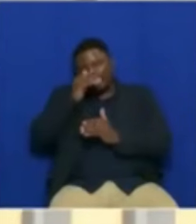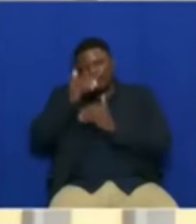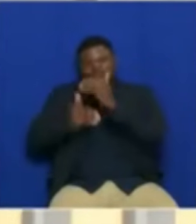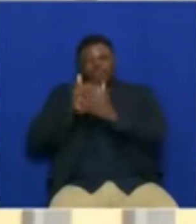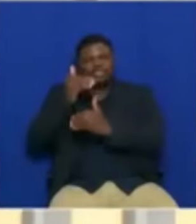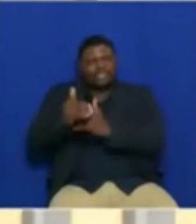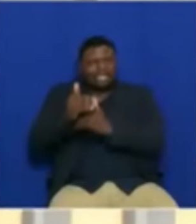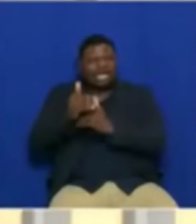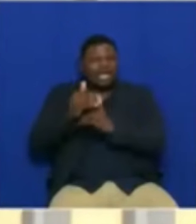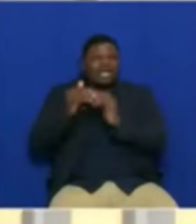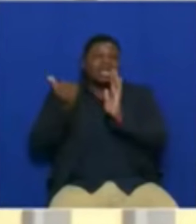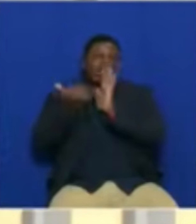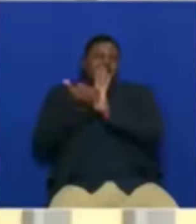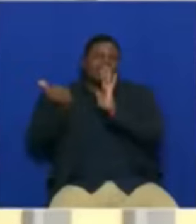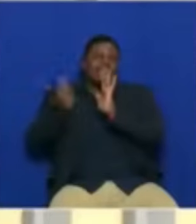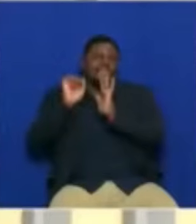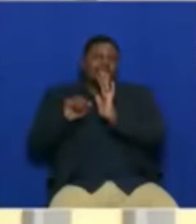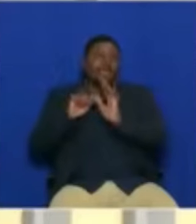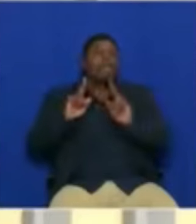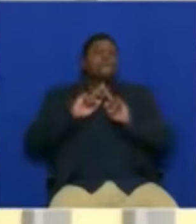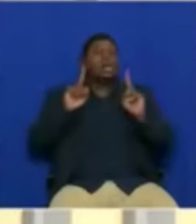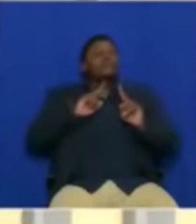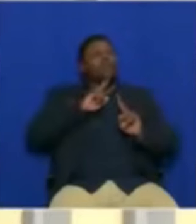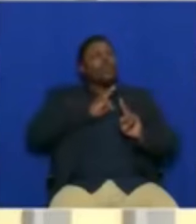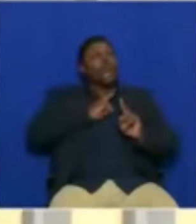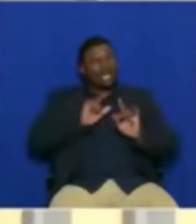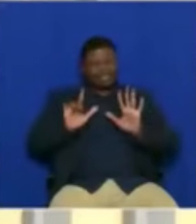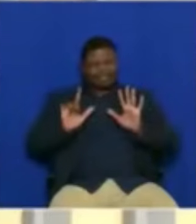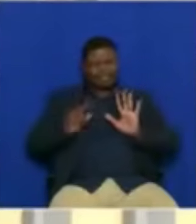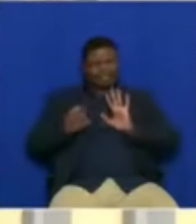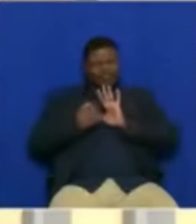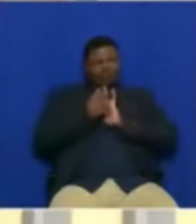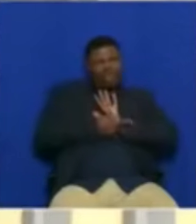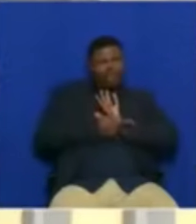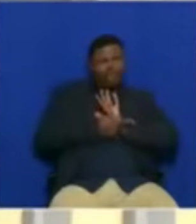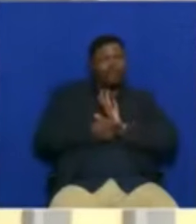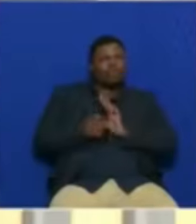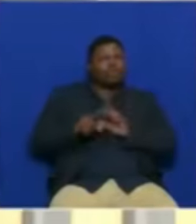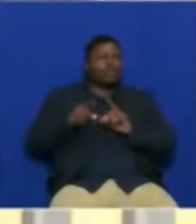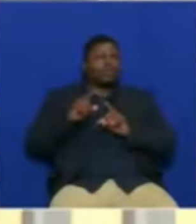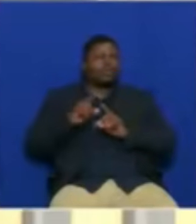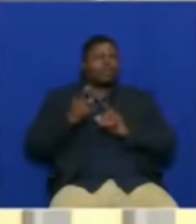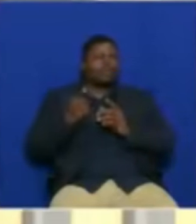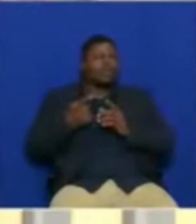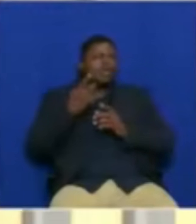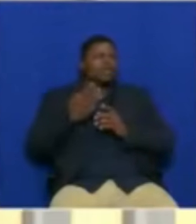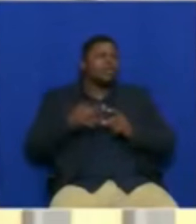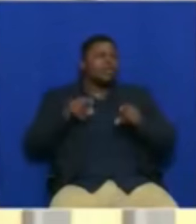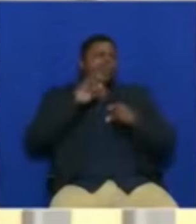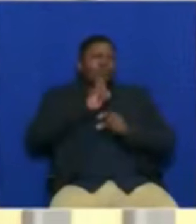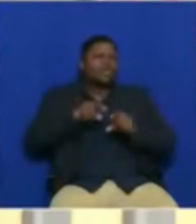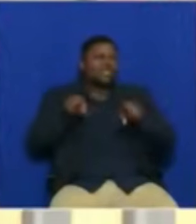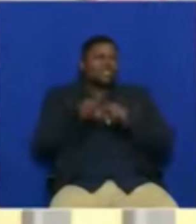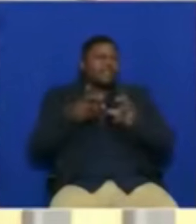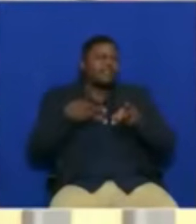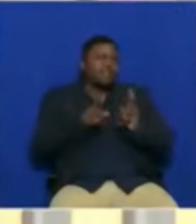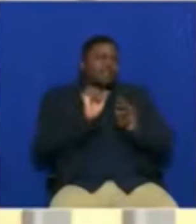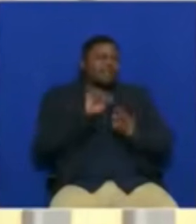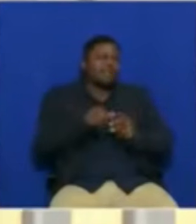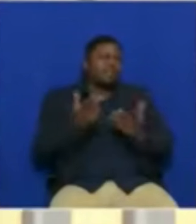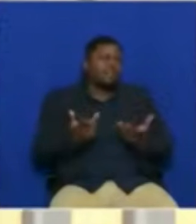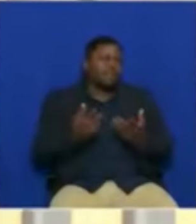these accused? Why couldn't you, instead of arresting them, why could you